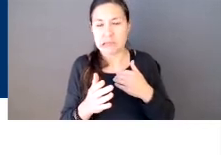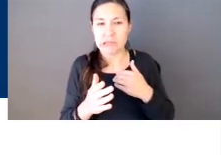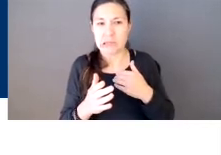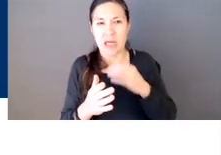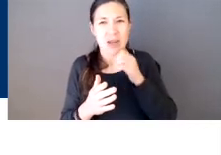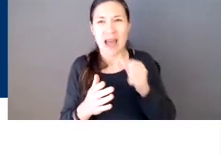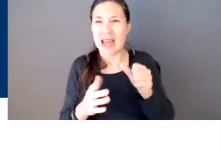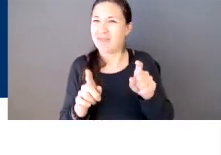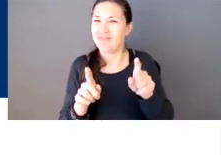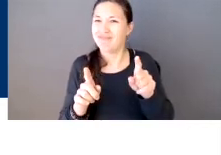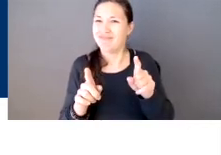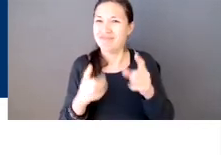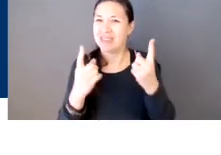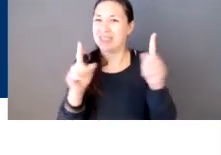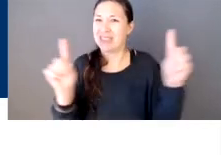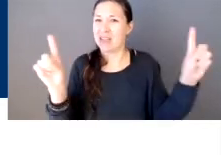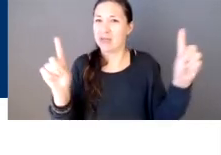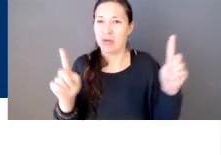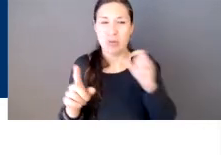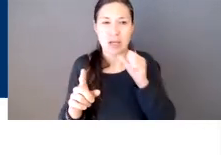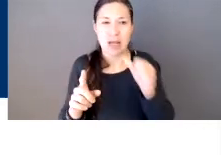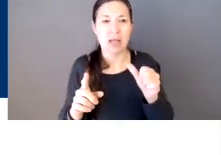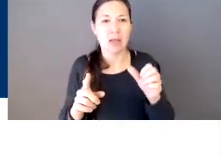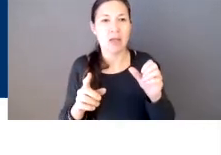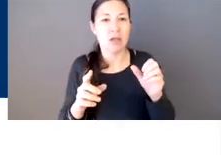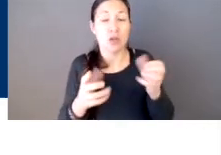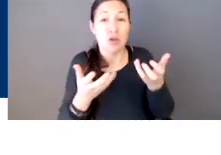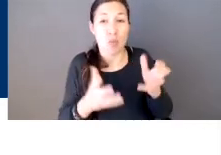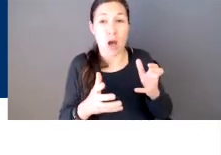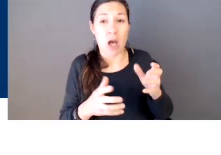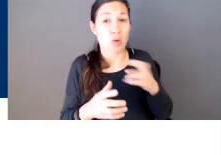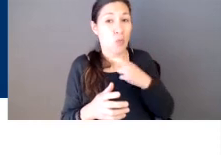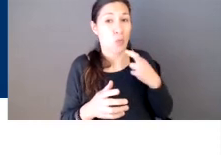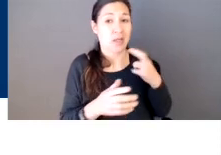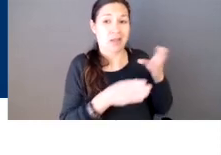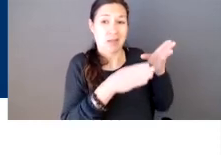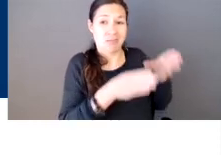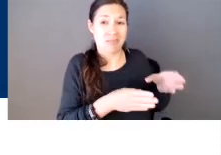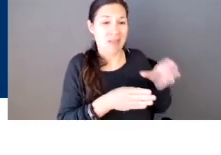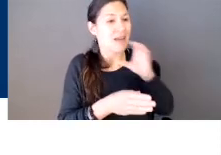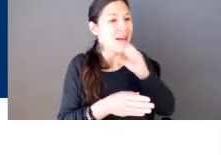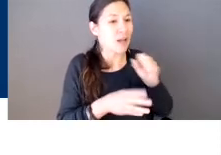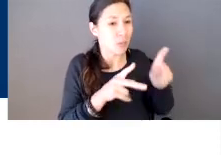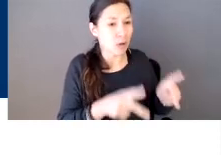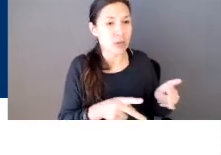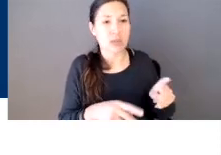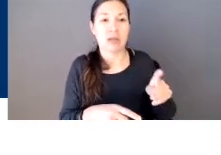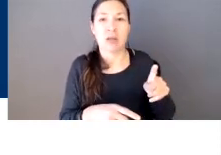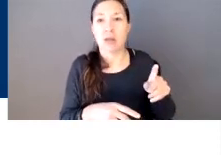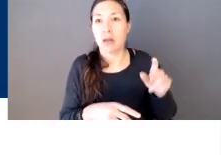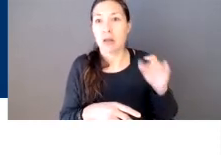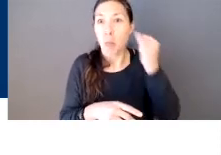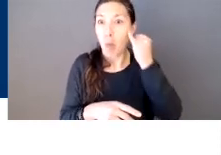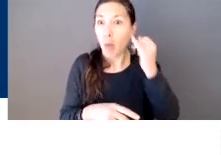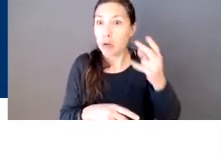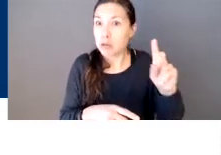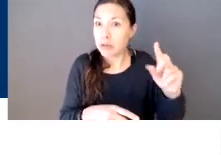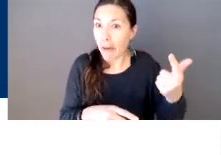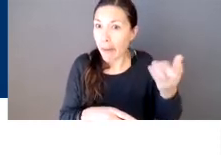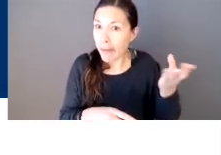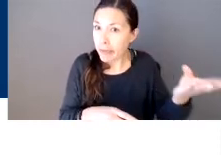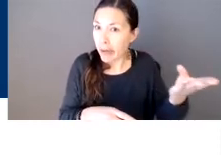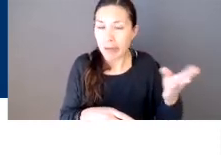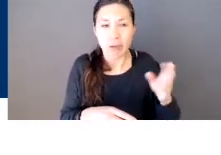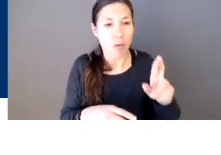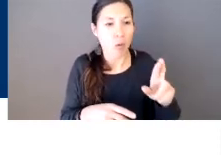putting the elder at risk or even the worker. If you don't take the time to plan, if there's dogs, is there a safe place to meet? Should I go out to this